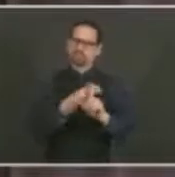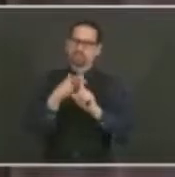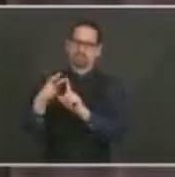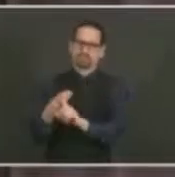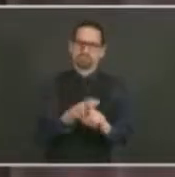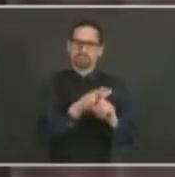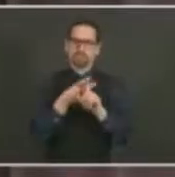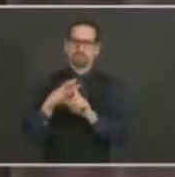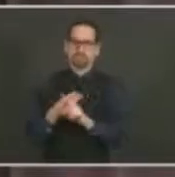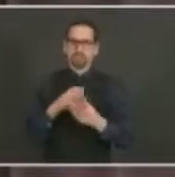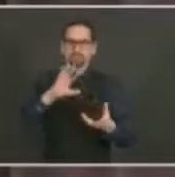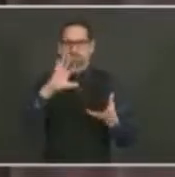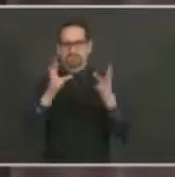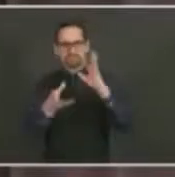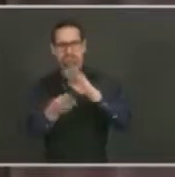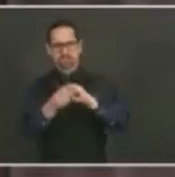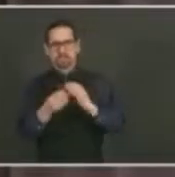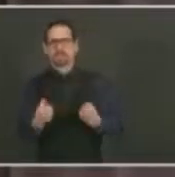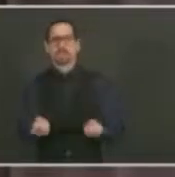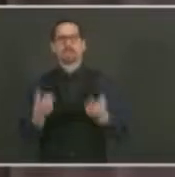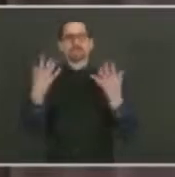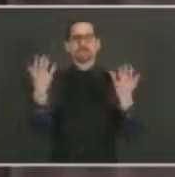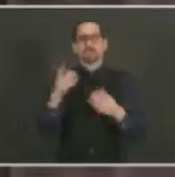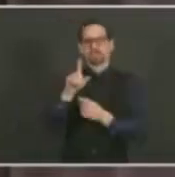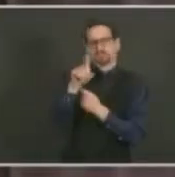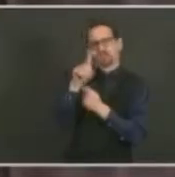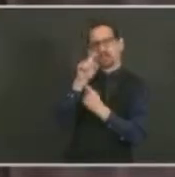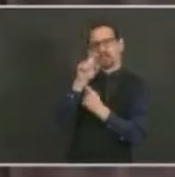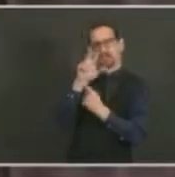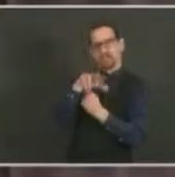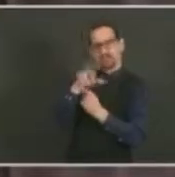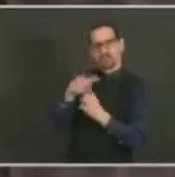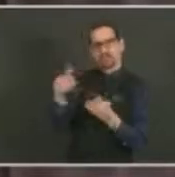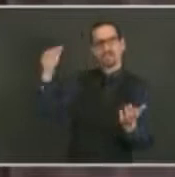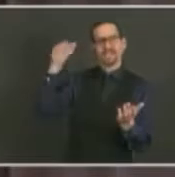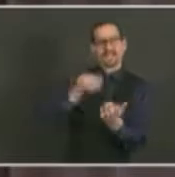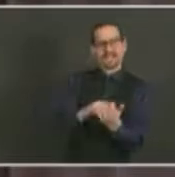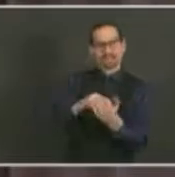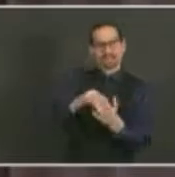133,844 doses have been administered in Rhode Island. That's